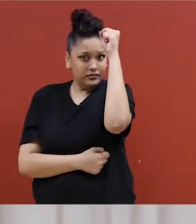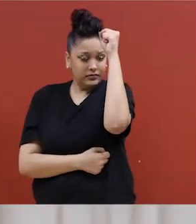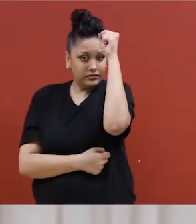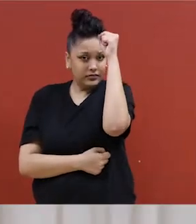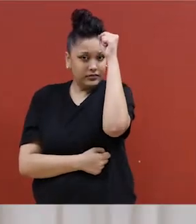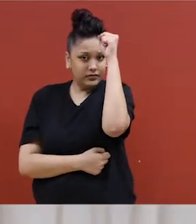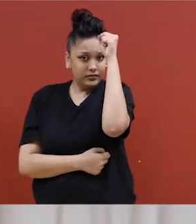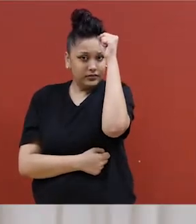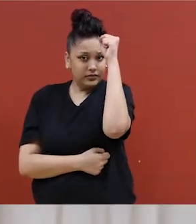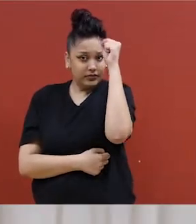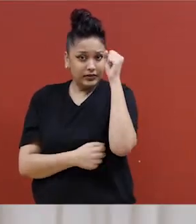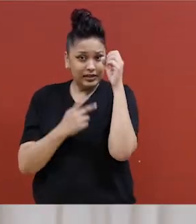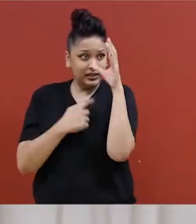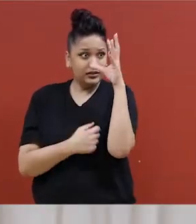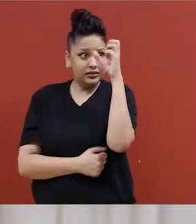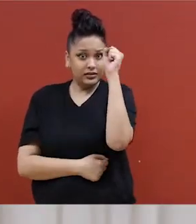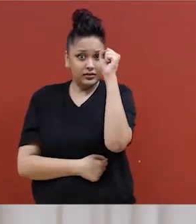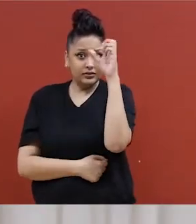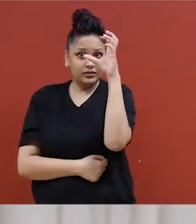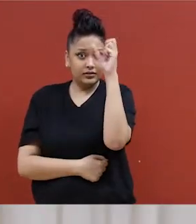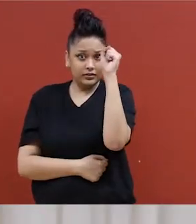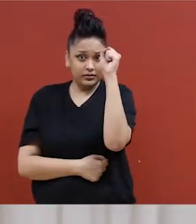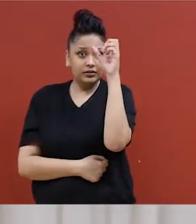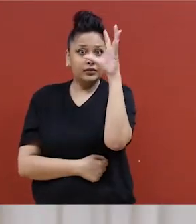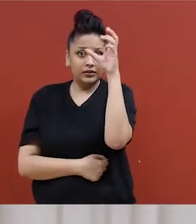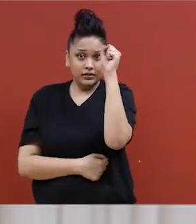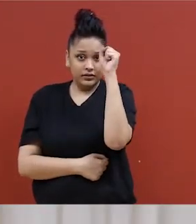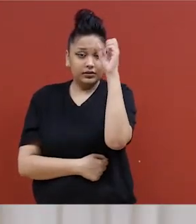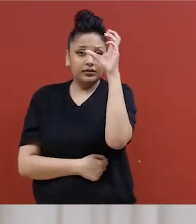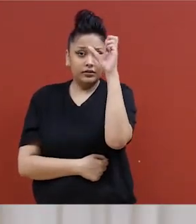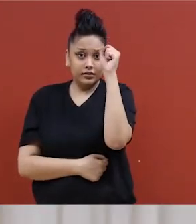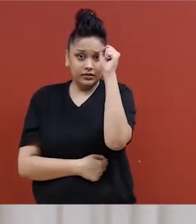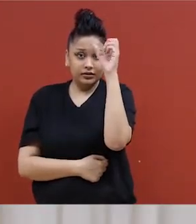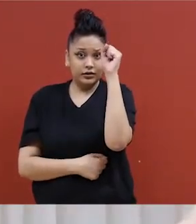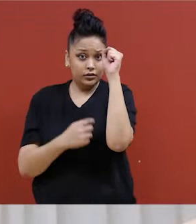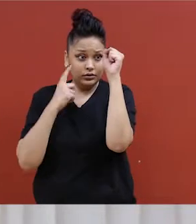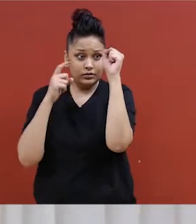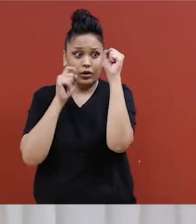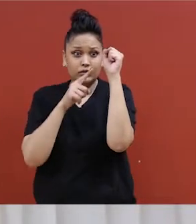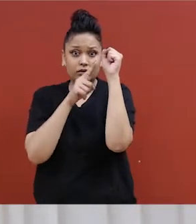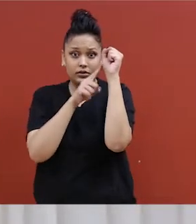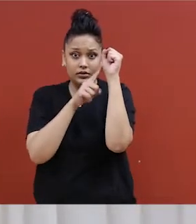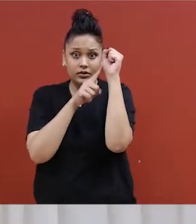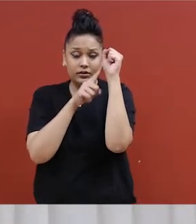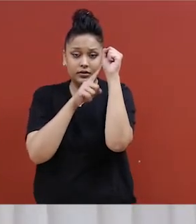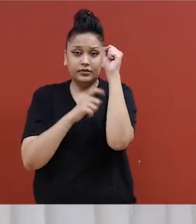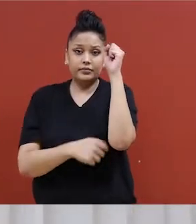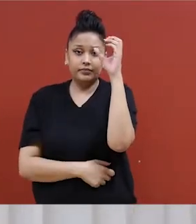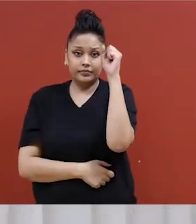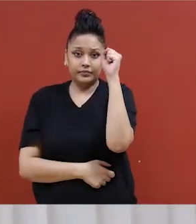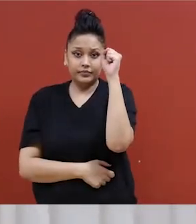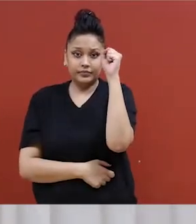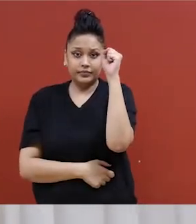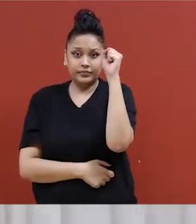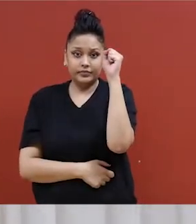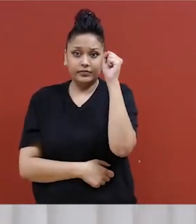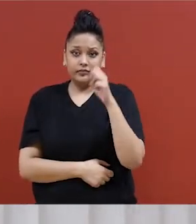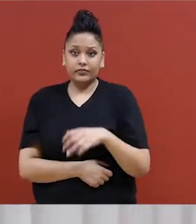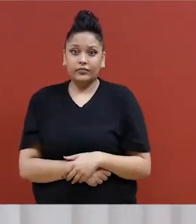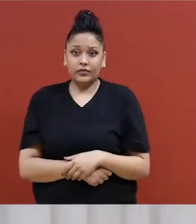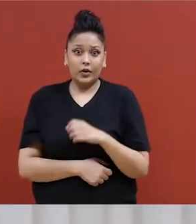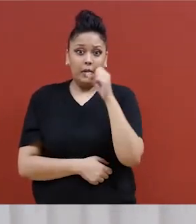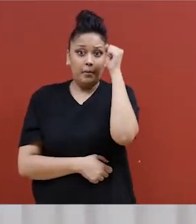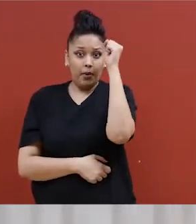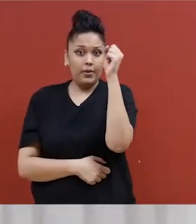going fold, fold, wrap, squeeze. You saw me smash right down through the bridge of